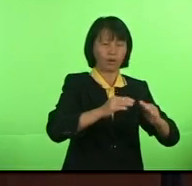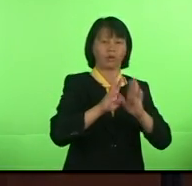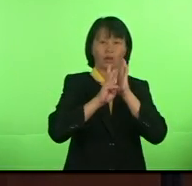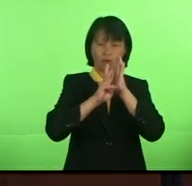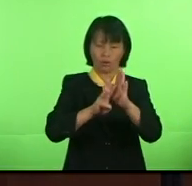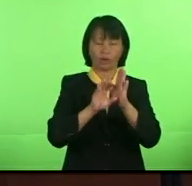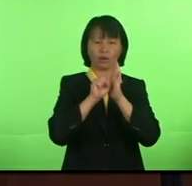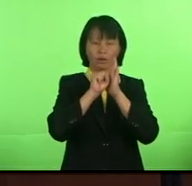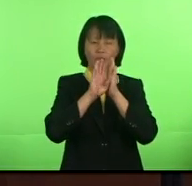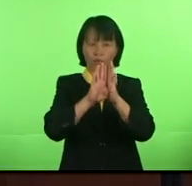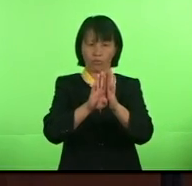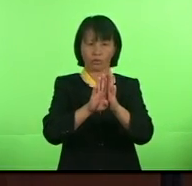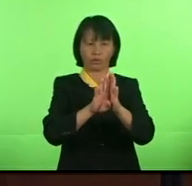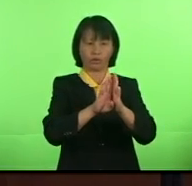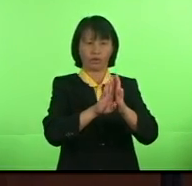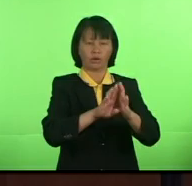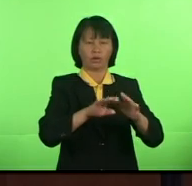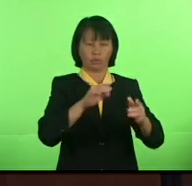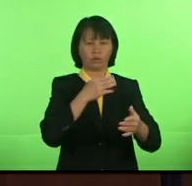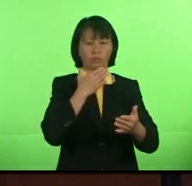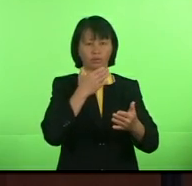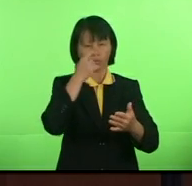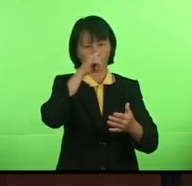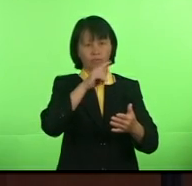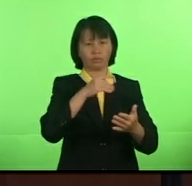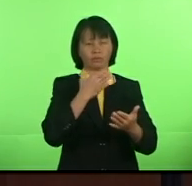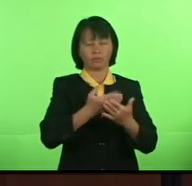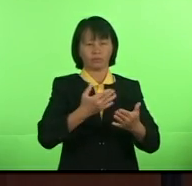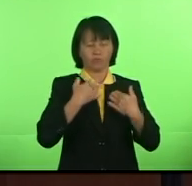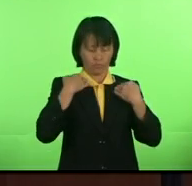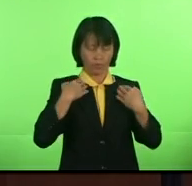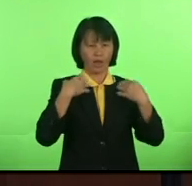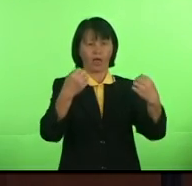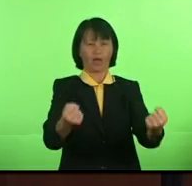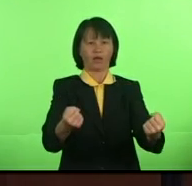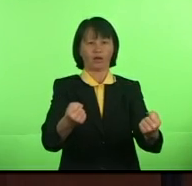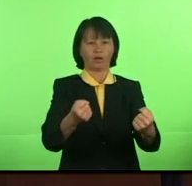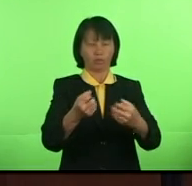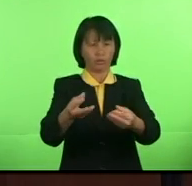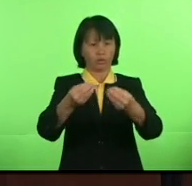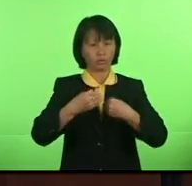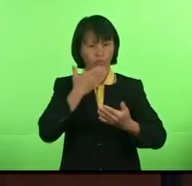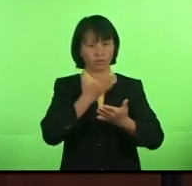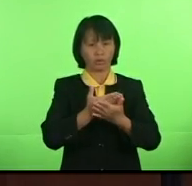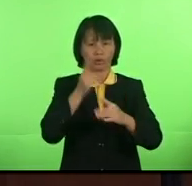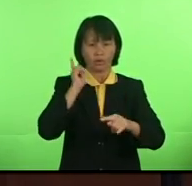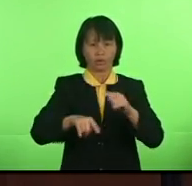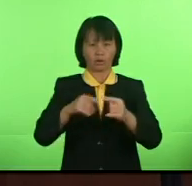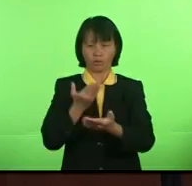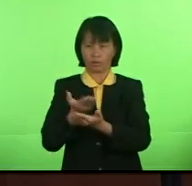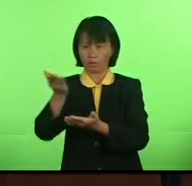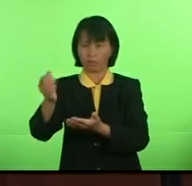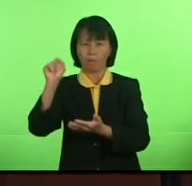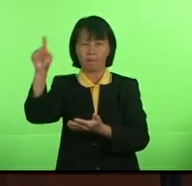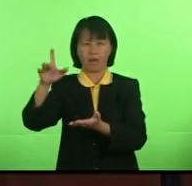medicine could be bad for your health, which should at least come as good news to people who cannot afford to buy